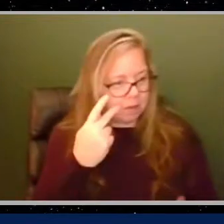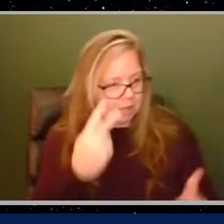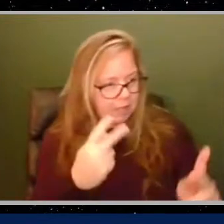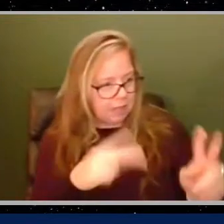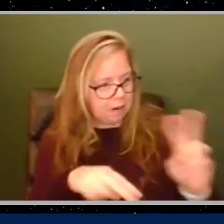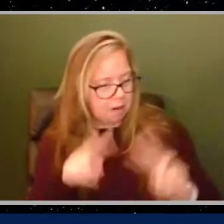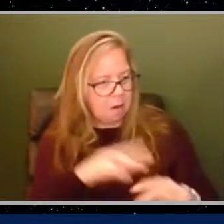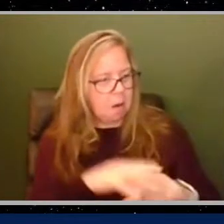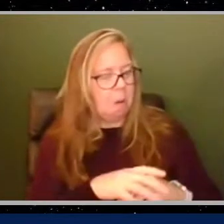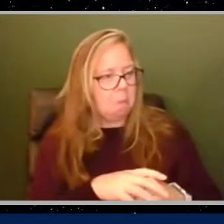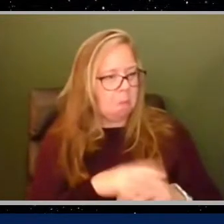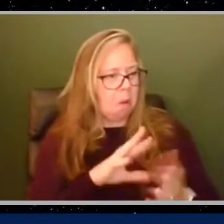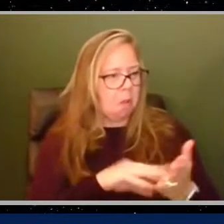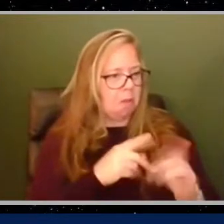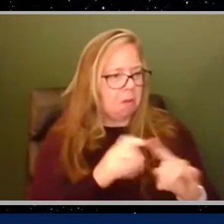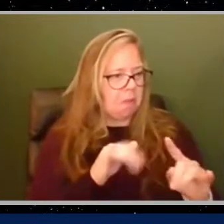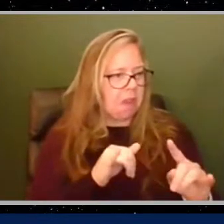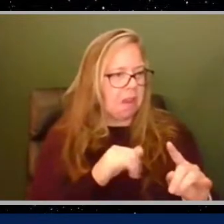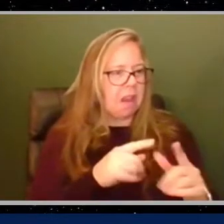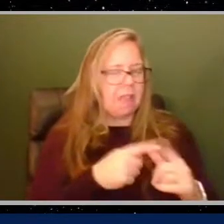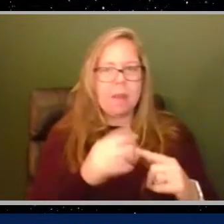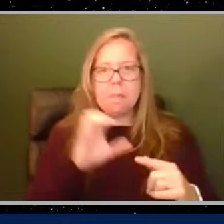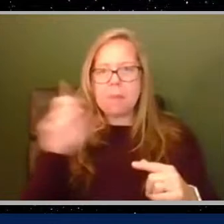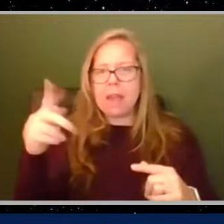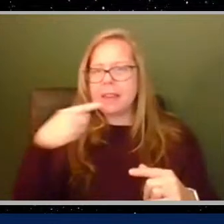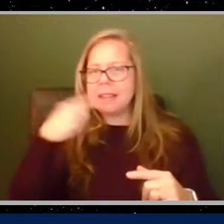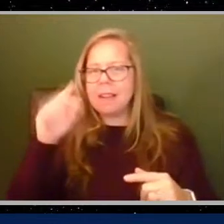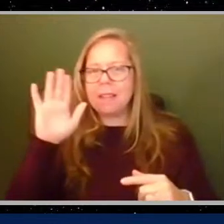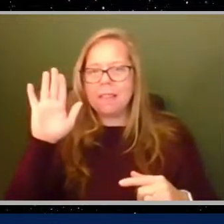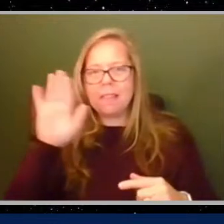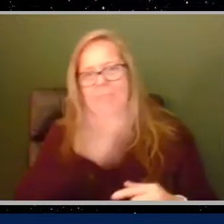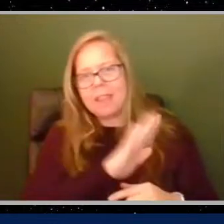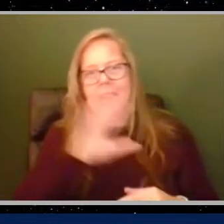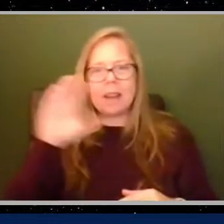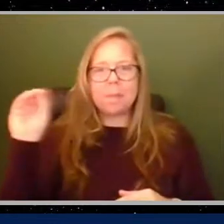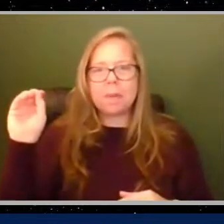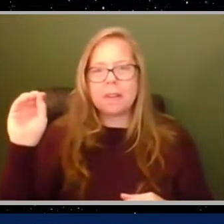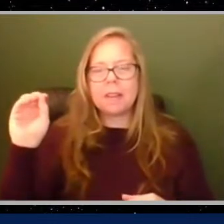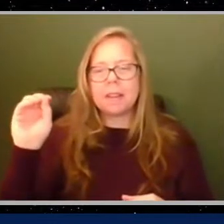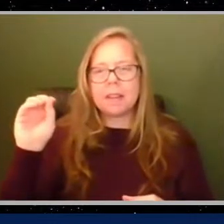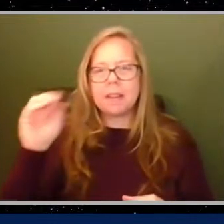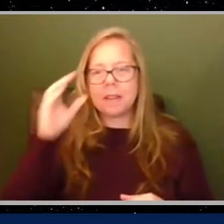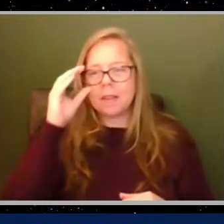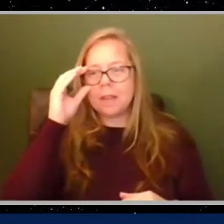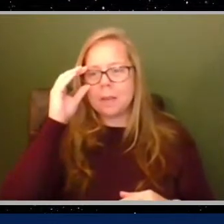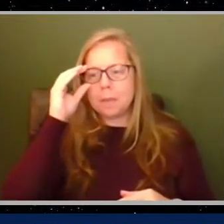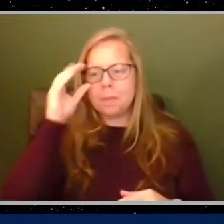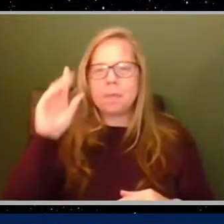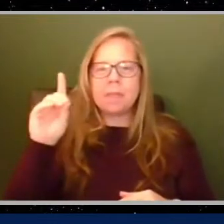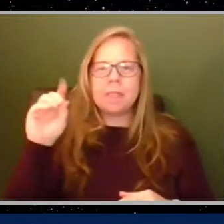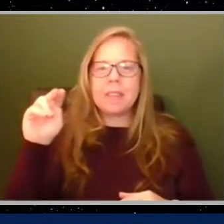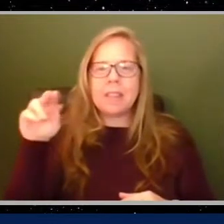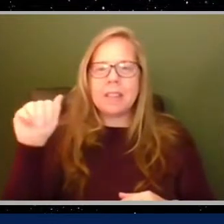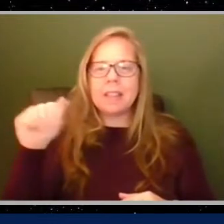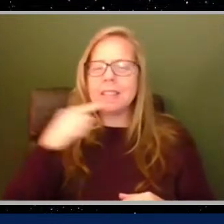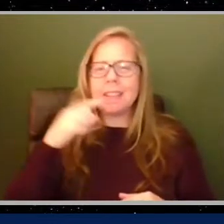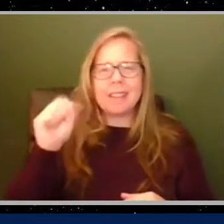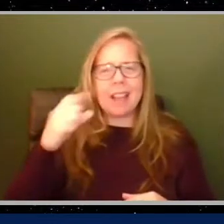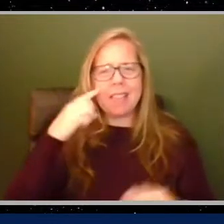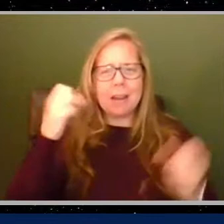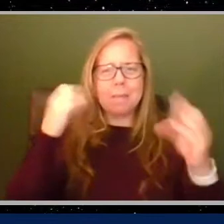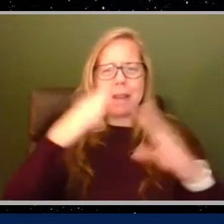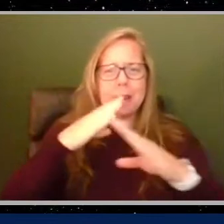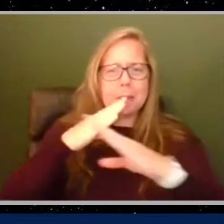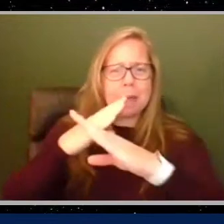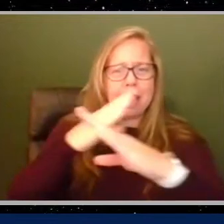bring it back and go, look, this is not too difficult, folks. Yeah. You can do it. Yeah, because that's what I think a lot of the barriers that we